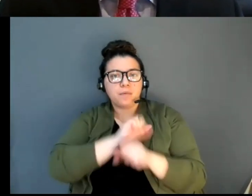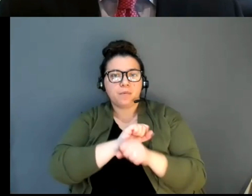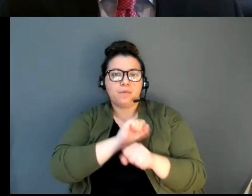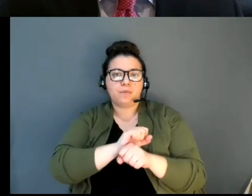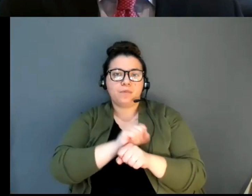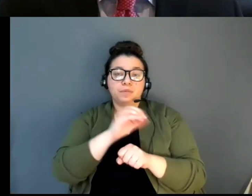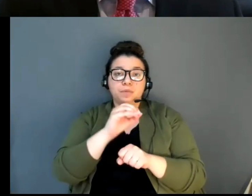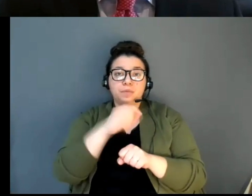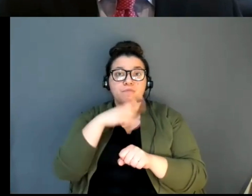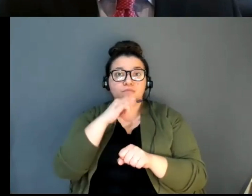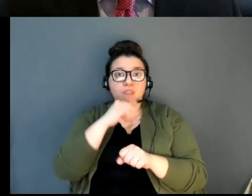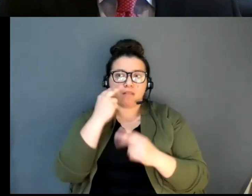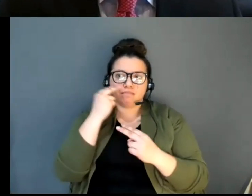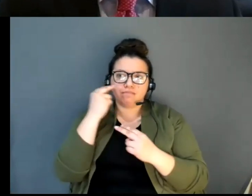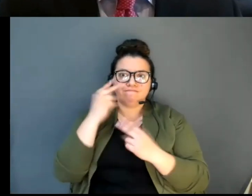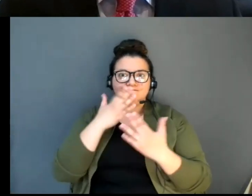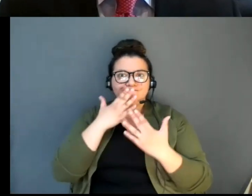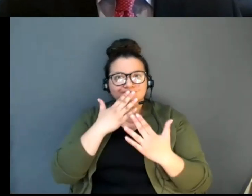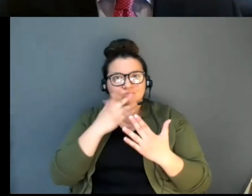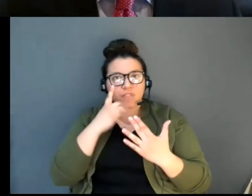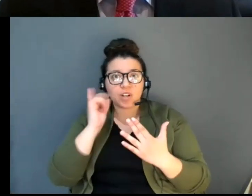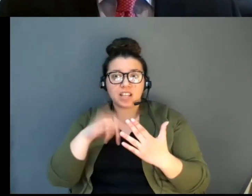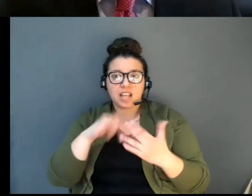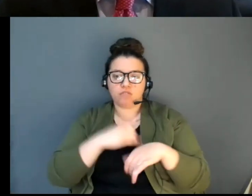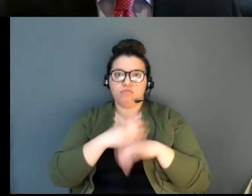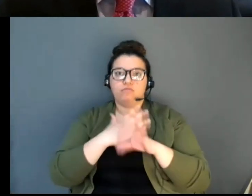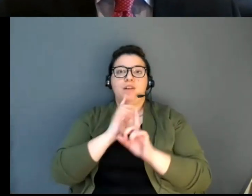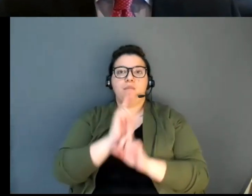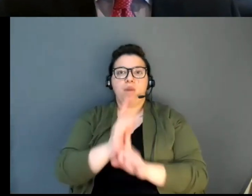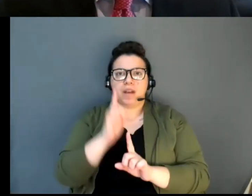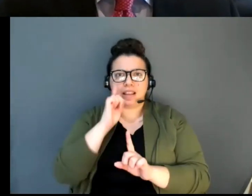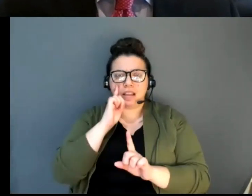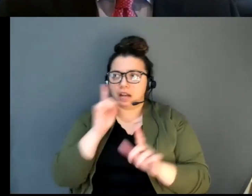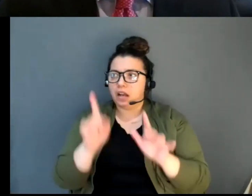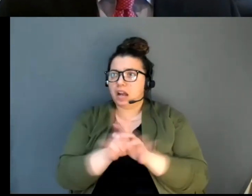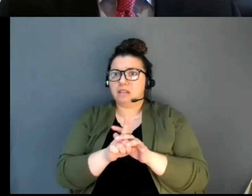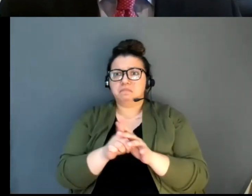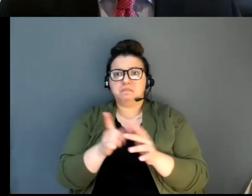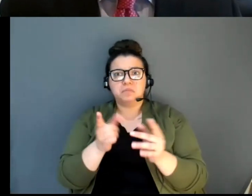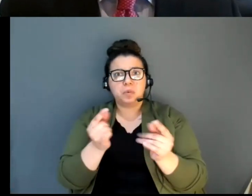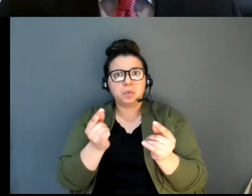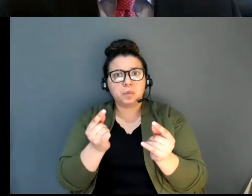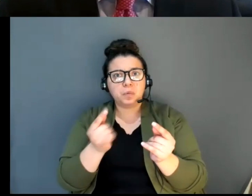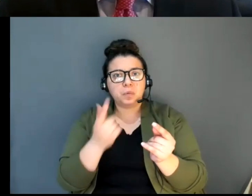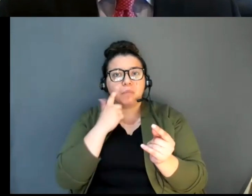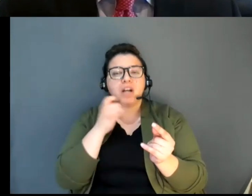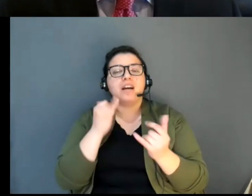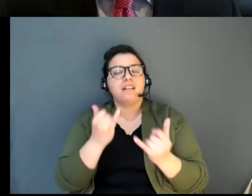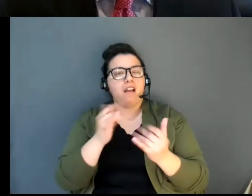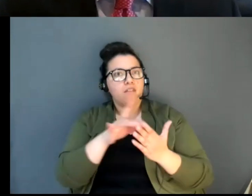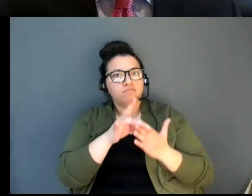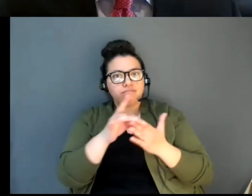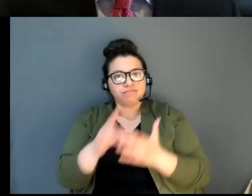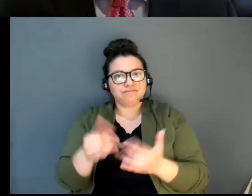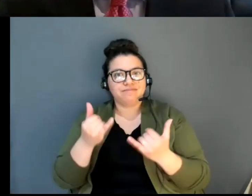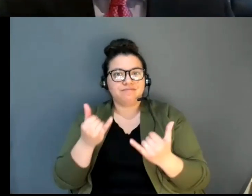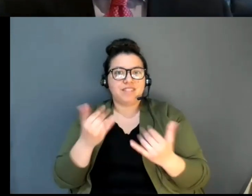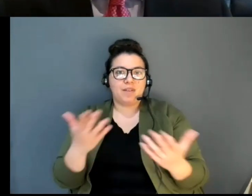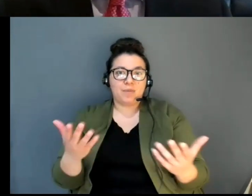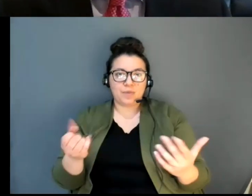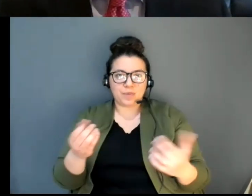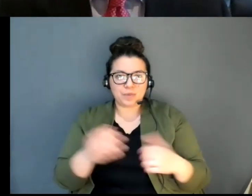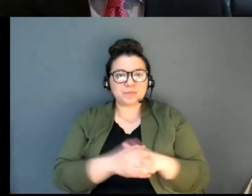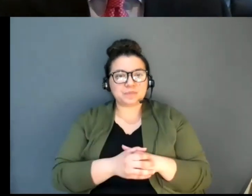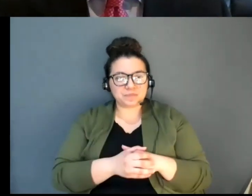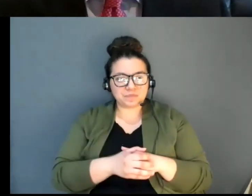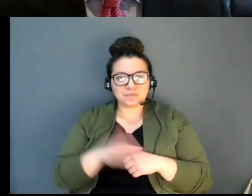I'm very grateful to have kind of had that crisis moment of what do I want to do with my life, because it's brought me to where I am today. Wonderful. And we'll get into